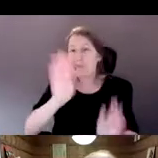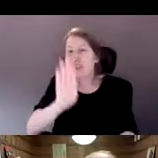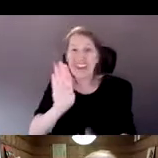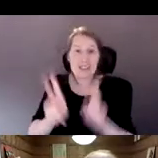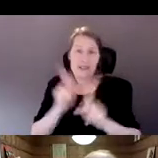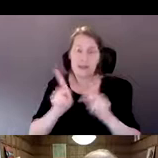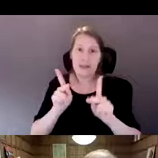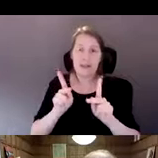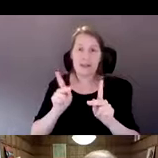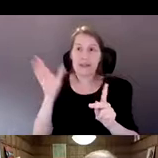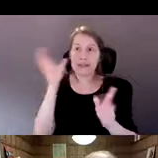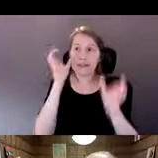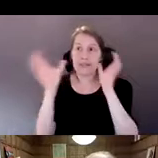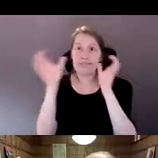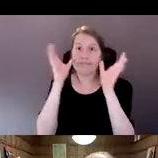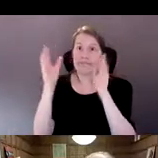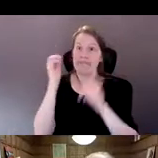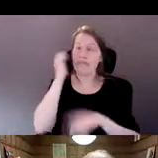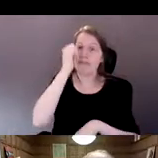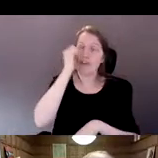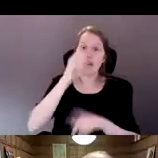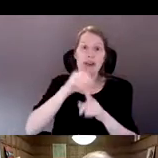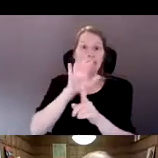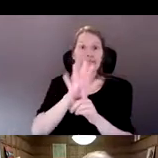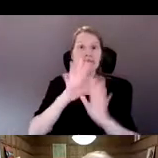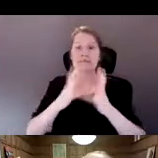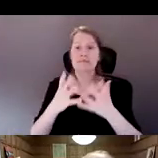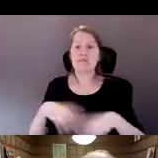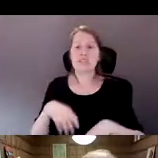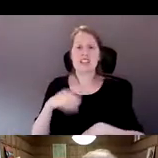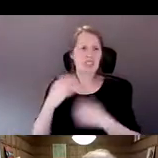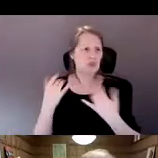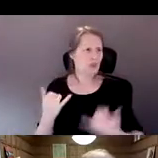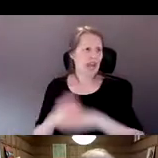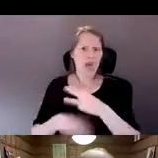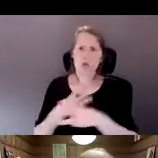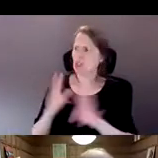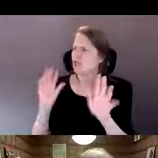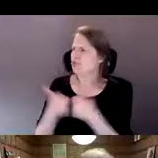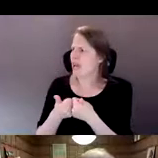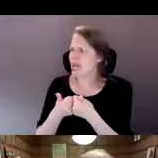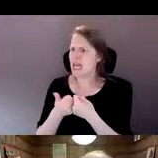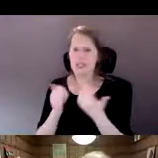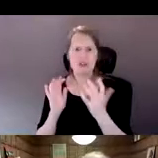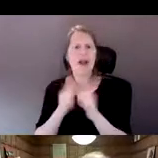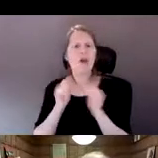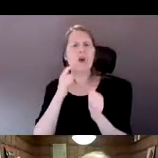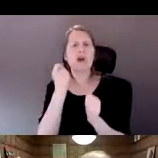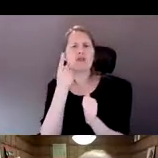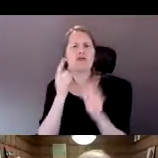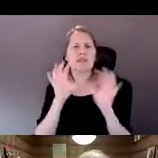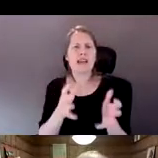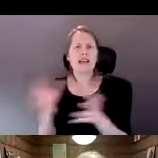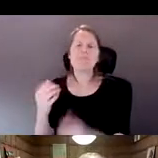exposed daily to some variant of the argument that the challenges of the world they live in are best explained in terms of